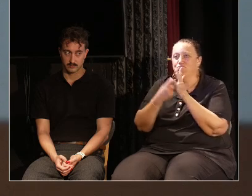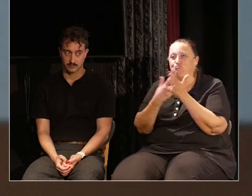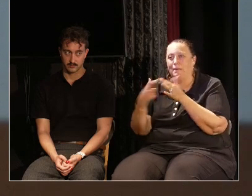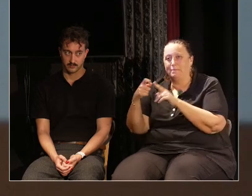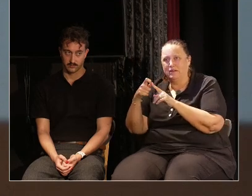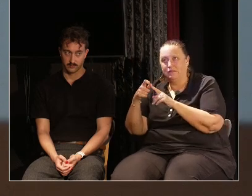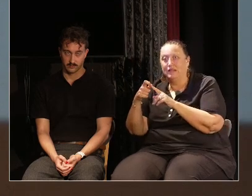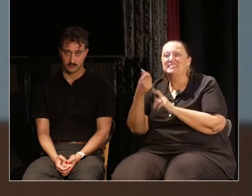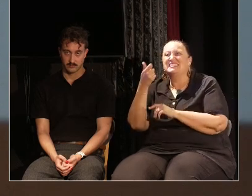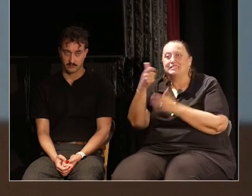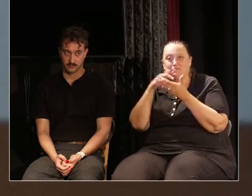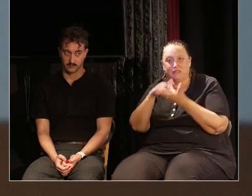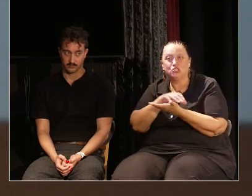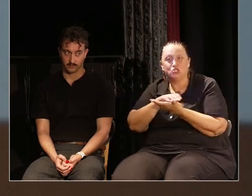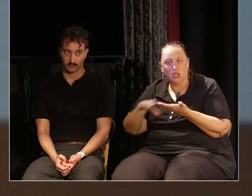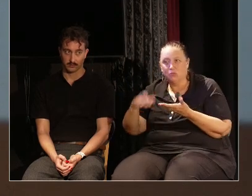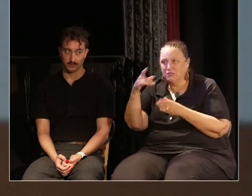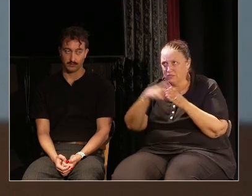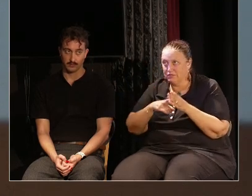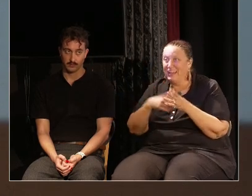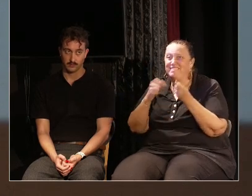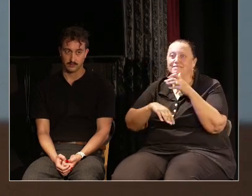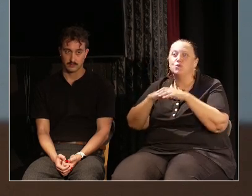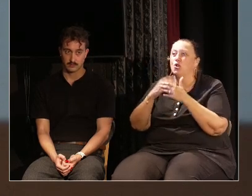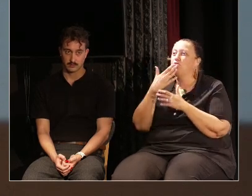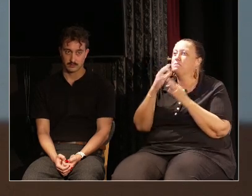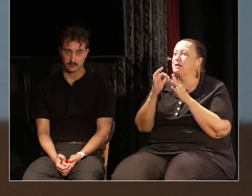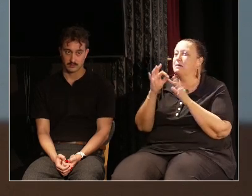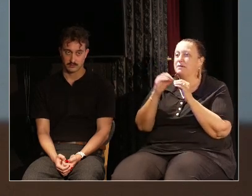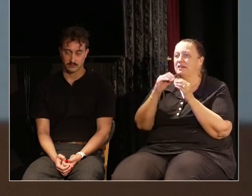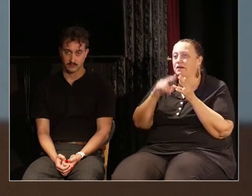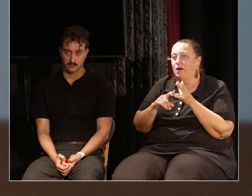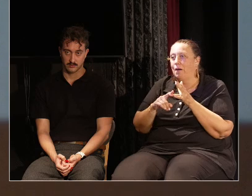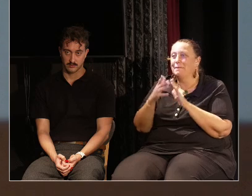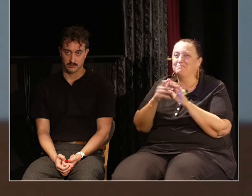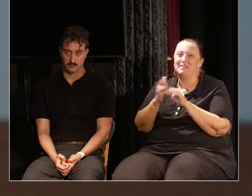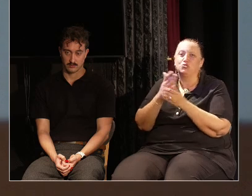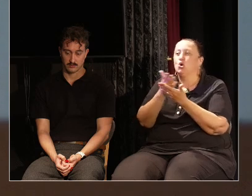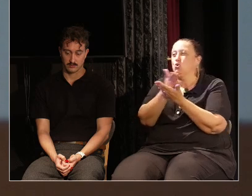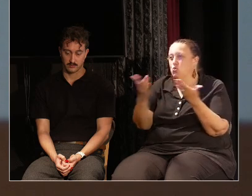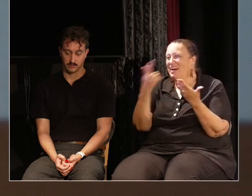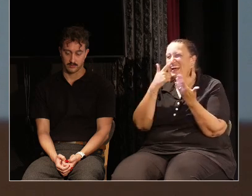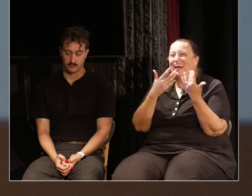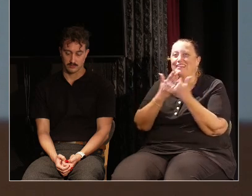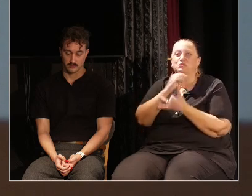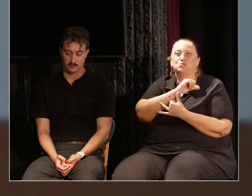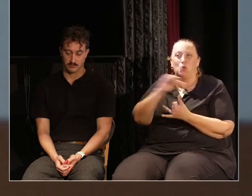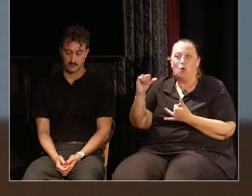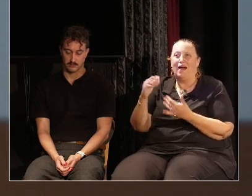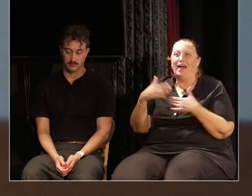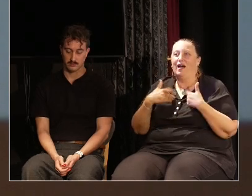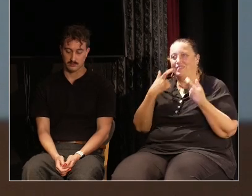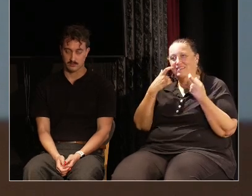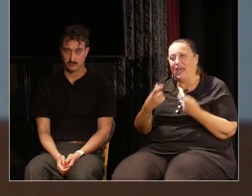is fully costed by the PBO, so that is something that we would actually be able to do to make sure that people have access to the healthcare they need when they need it at no cost to